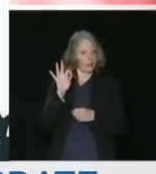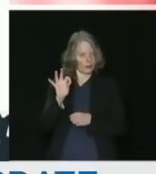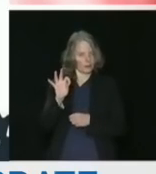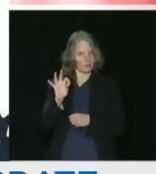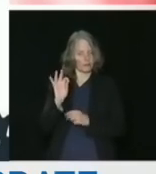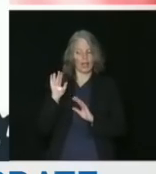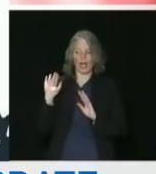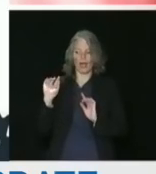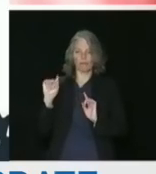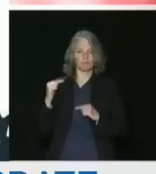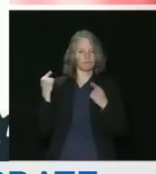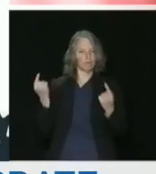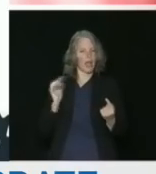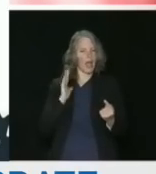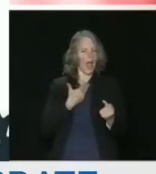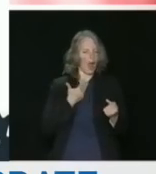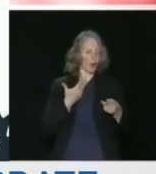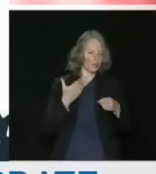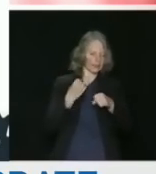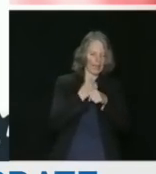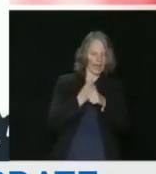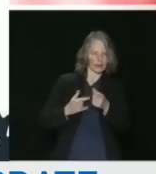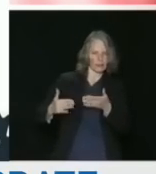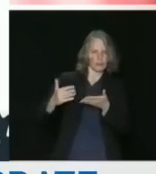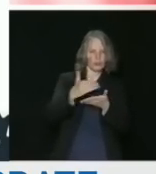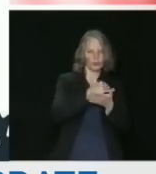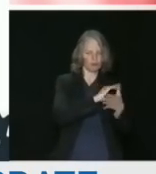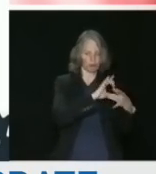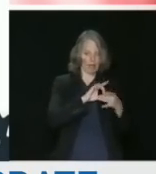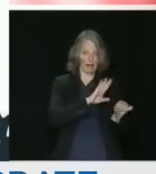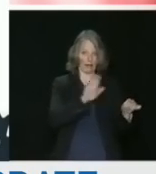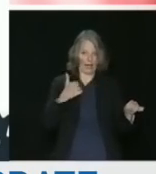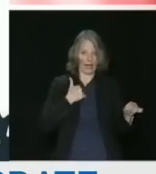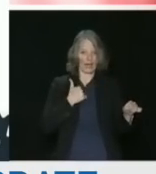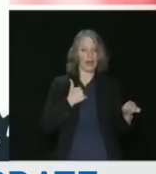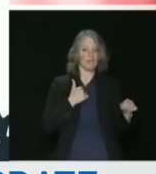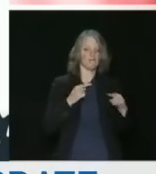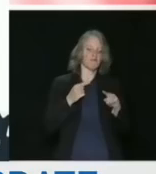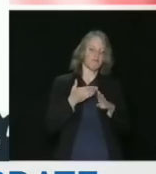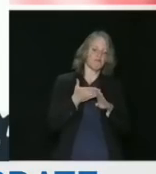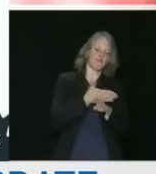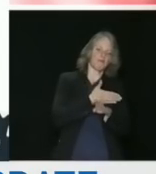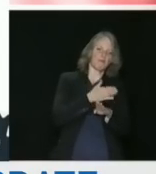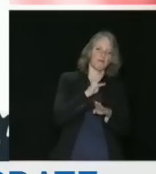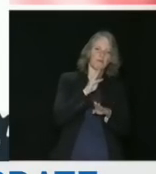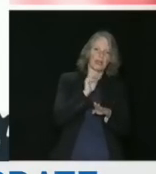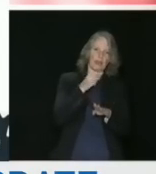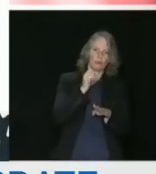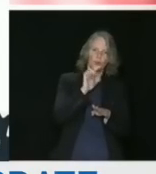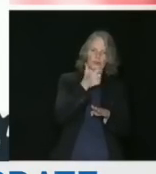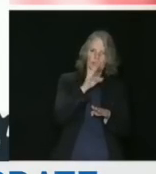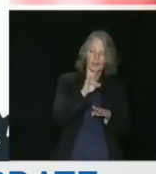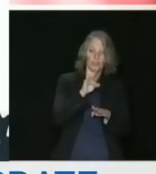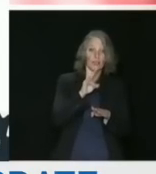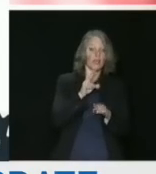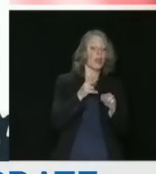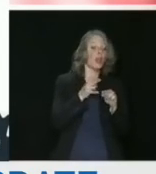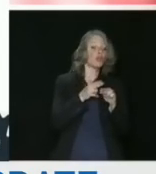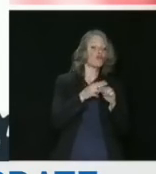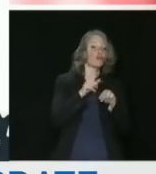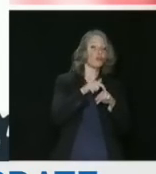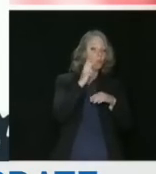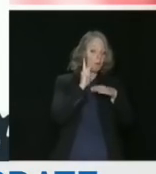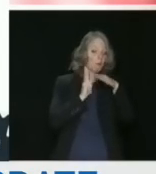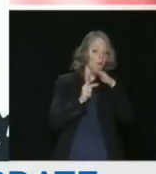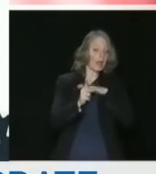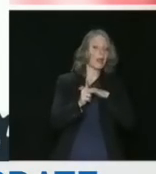Based on Canadian data up to April 17th, short-term forecasting shows the predicted cases and deaths